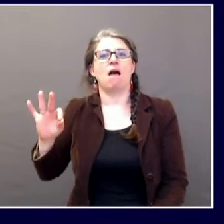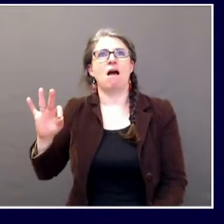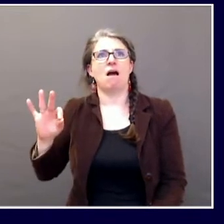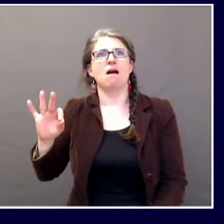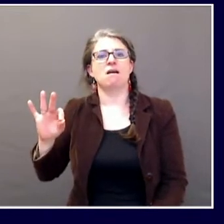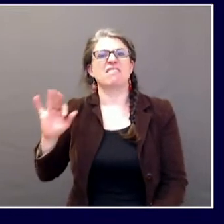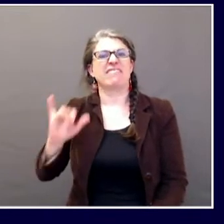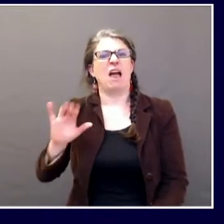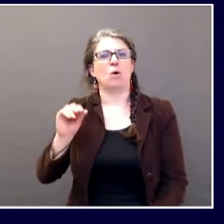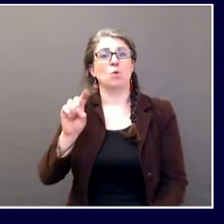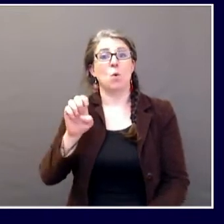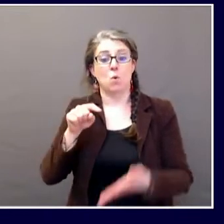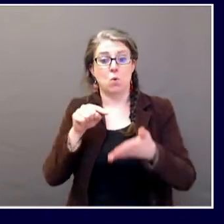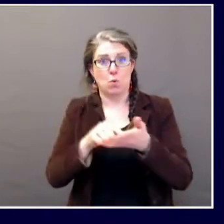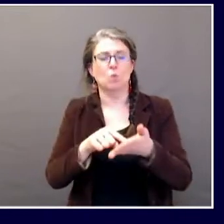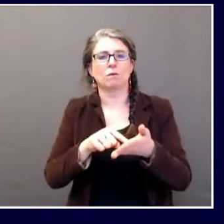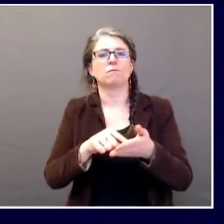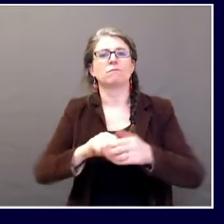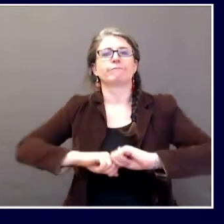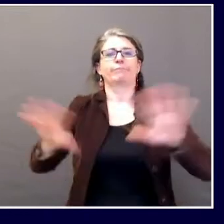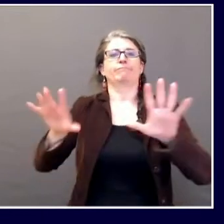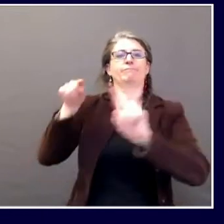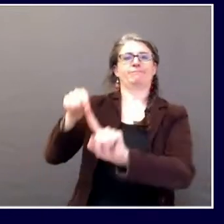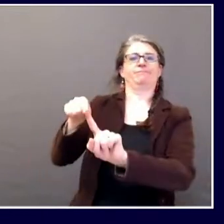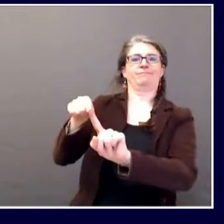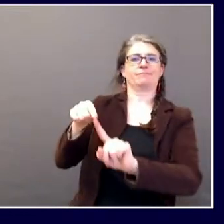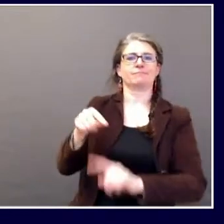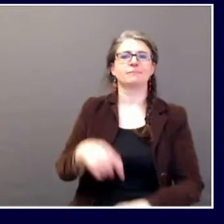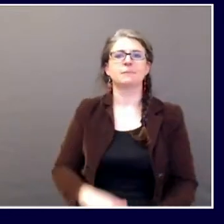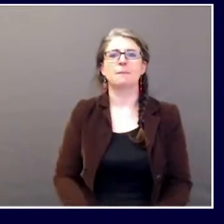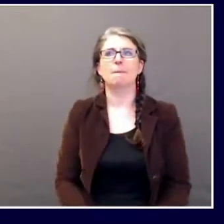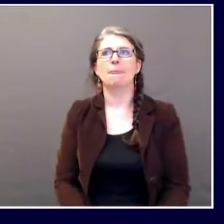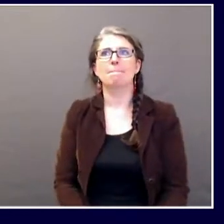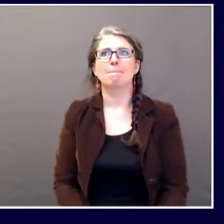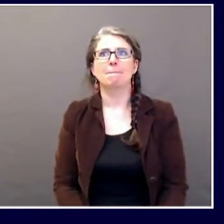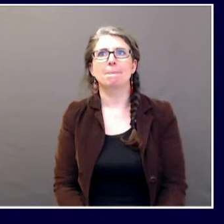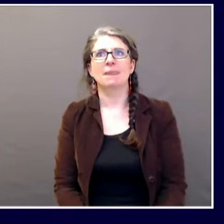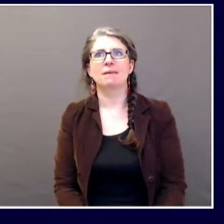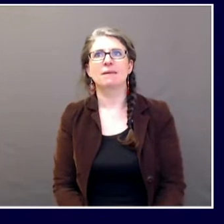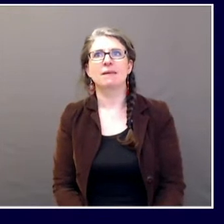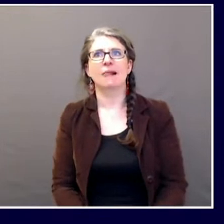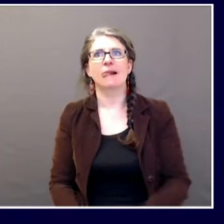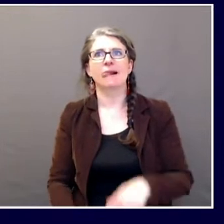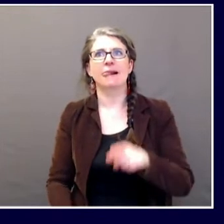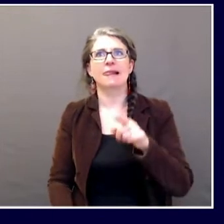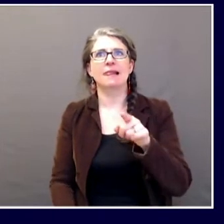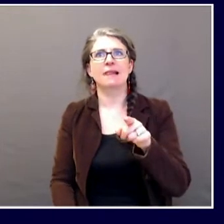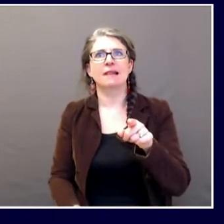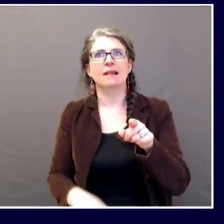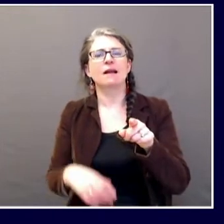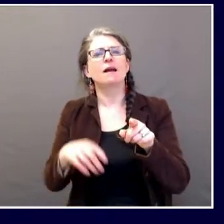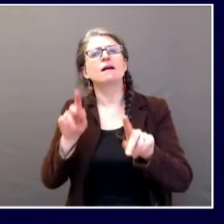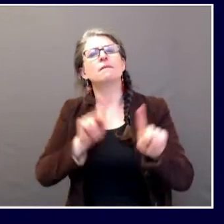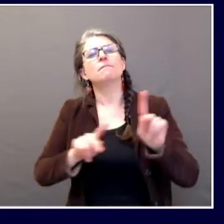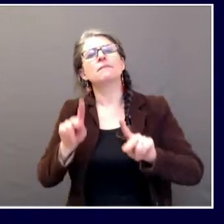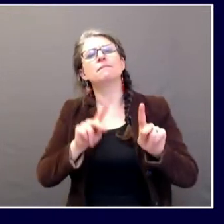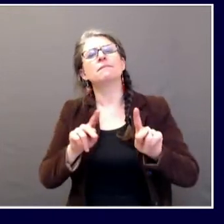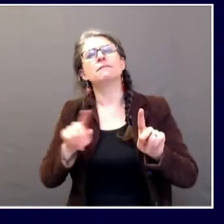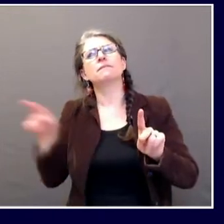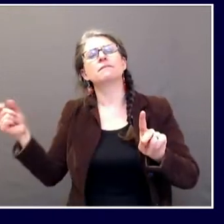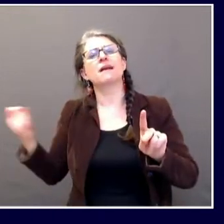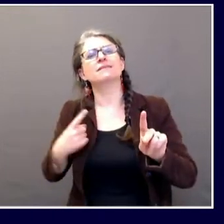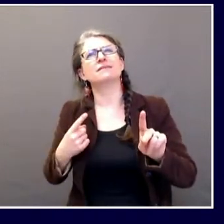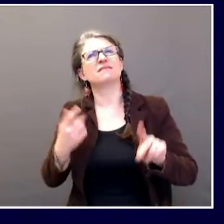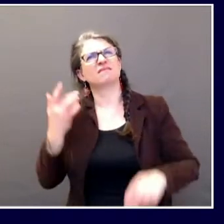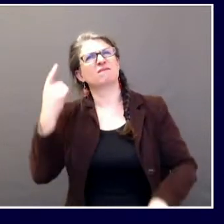asks why the people 70 and older who have medical conditions that predispose them to a worse